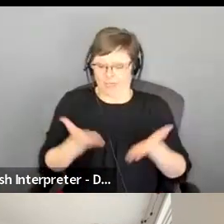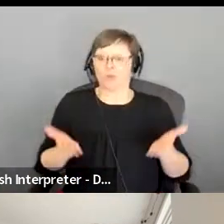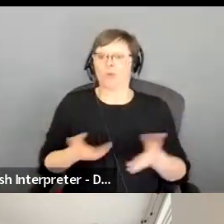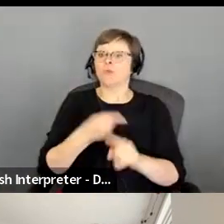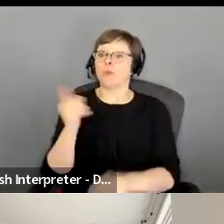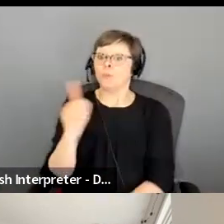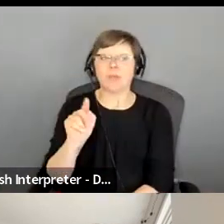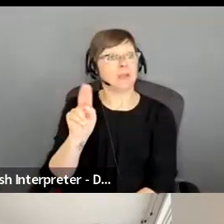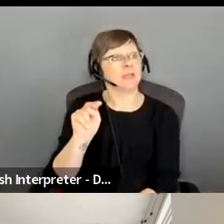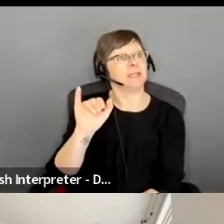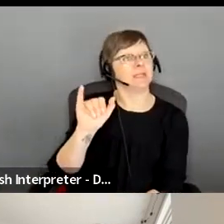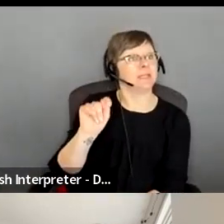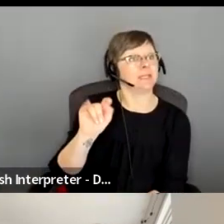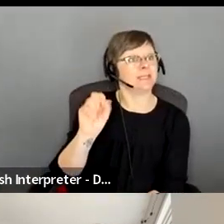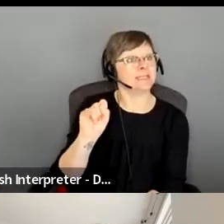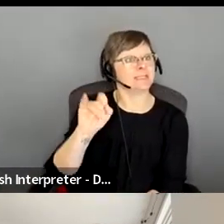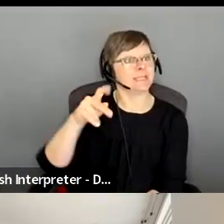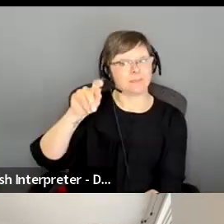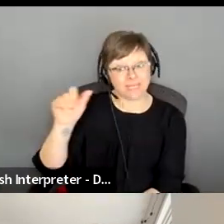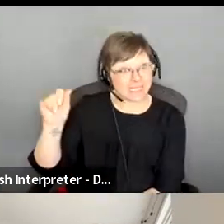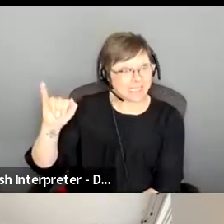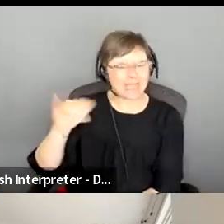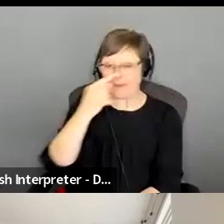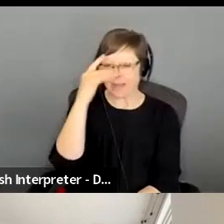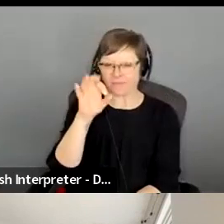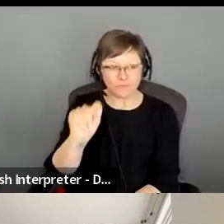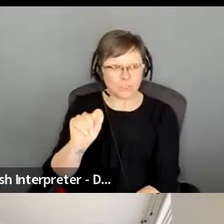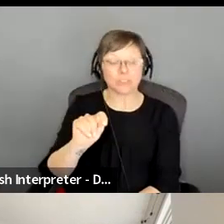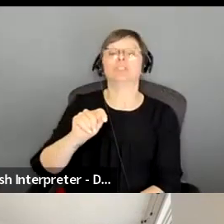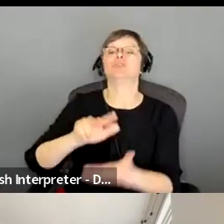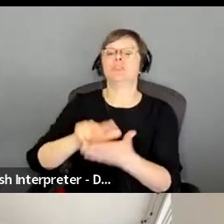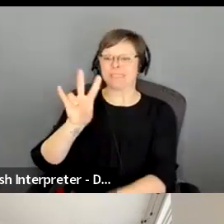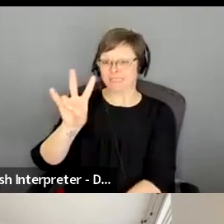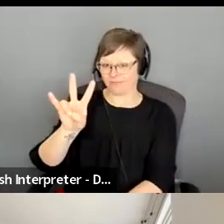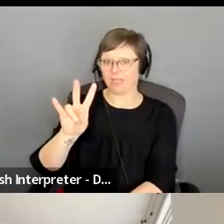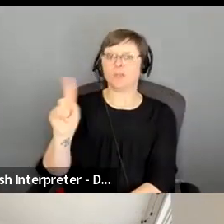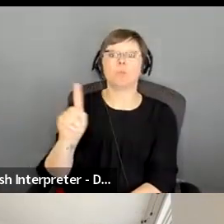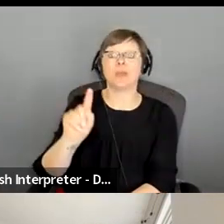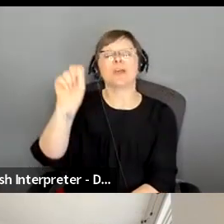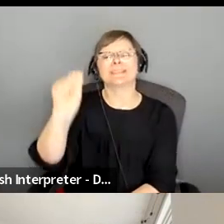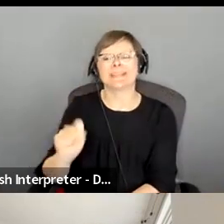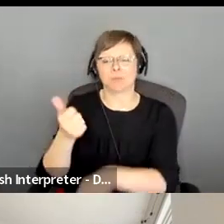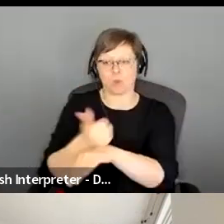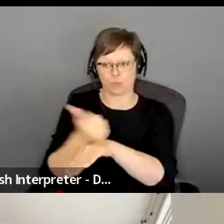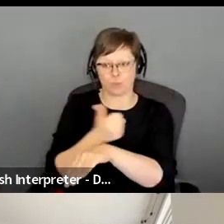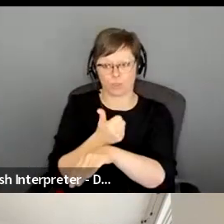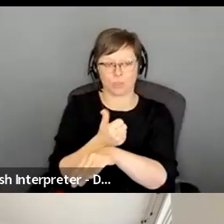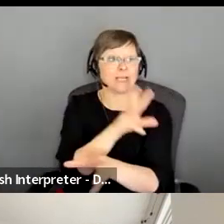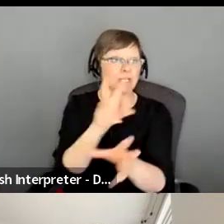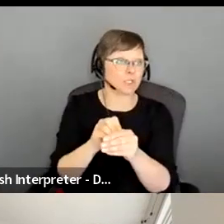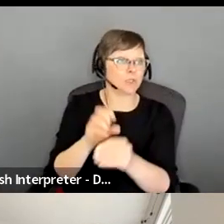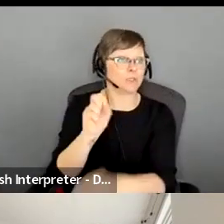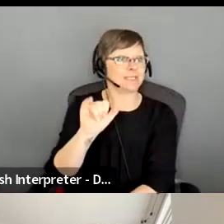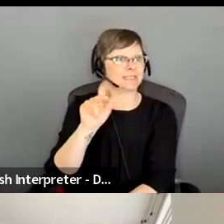from the territory of the Niitsitapi or Blackfoot people and the people of Treaty 7 region in southern Alberta, including the